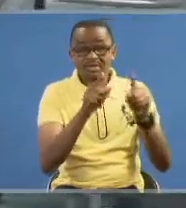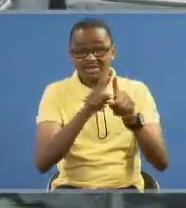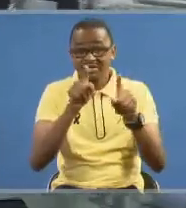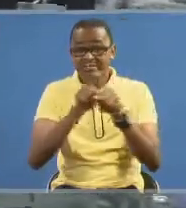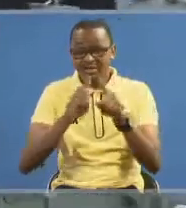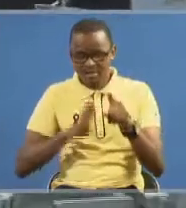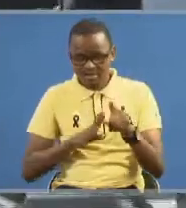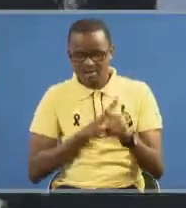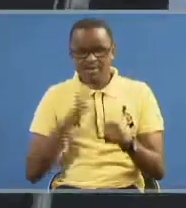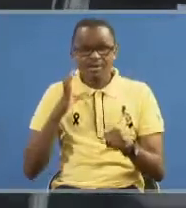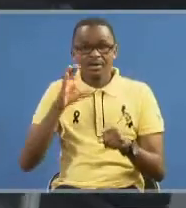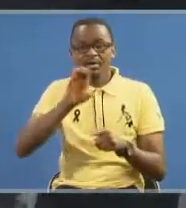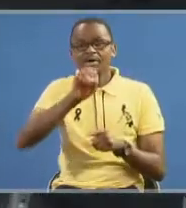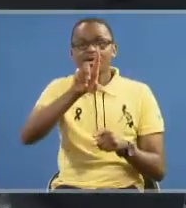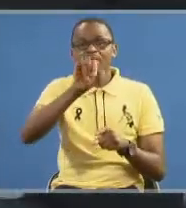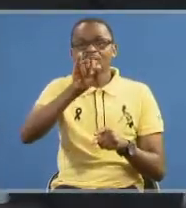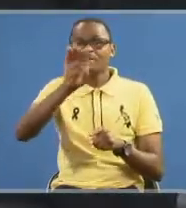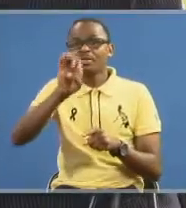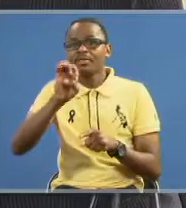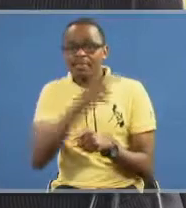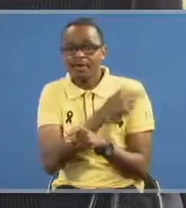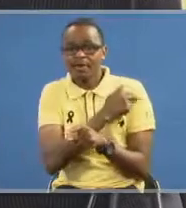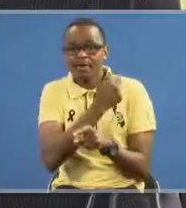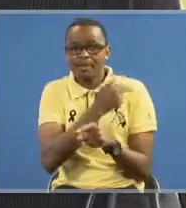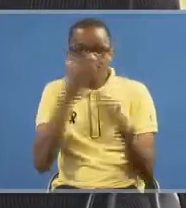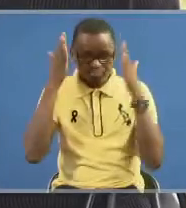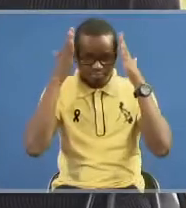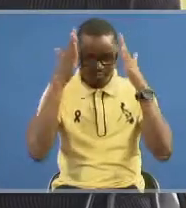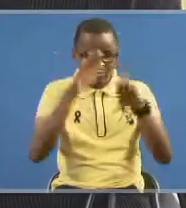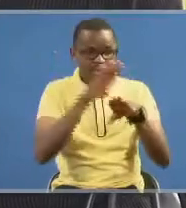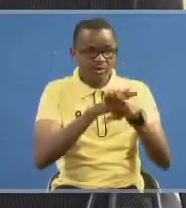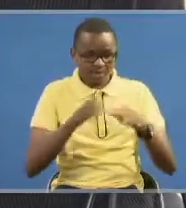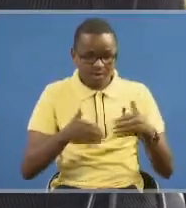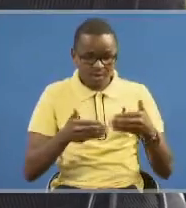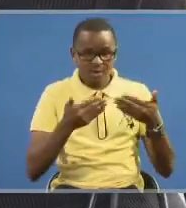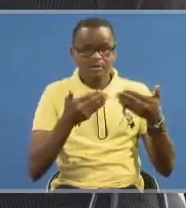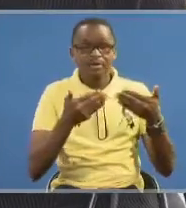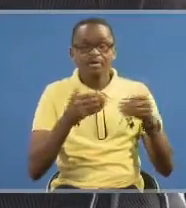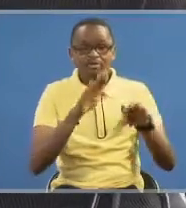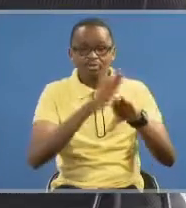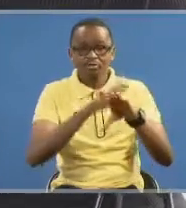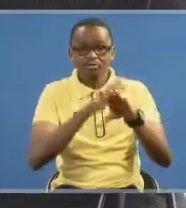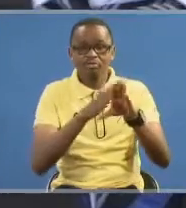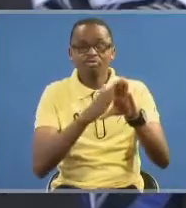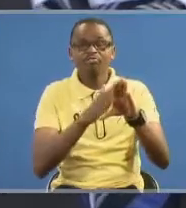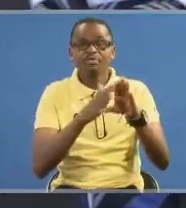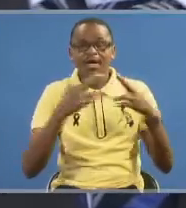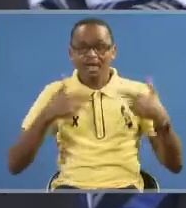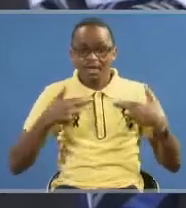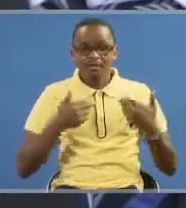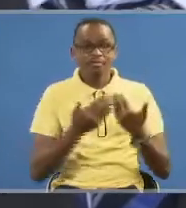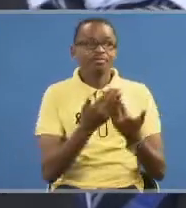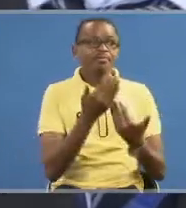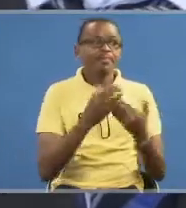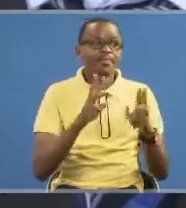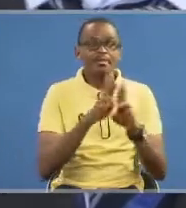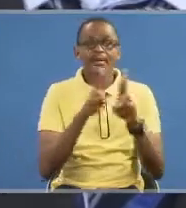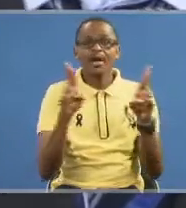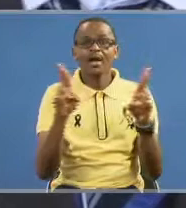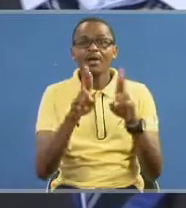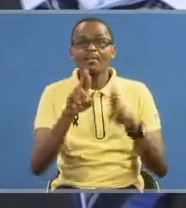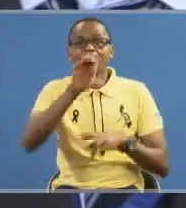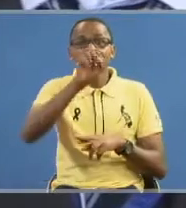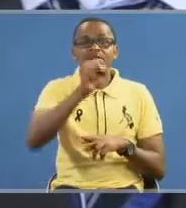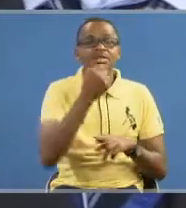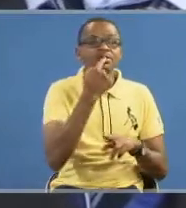to the board's chair, Olive Mugenda, the hospital is focused on providing excellent health care. We are ready. We hope, as the